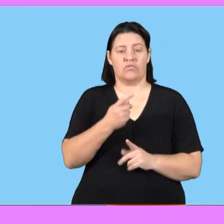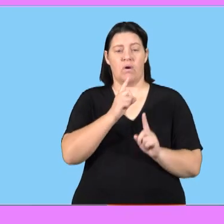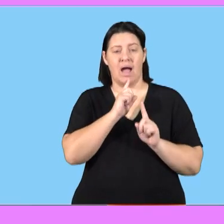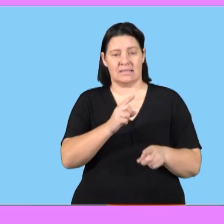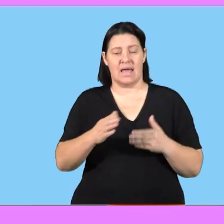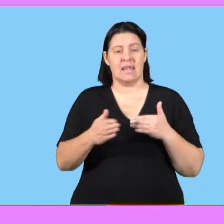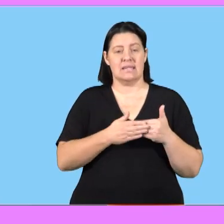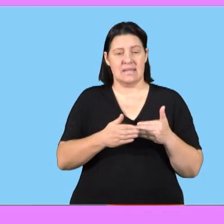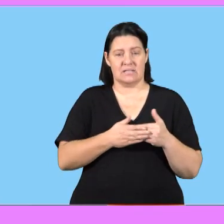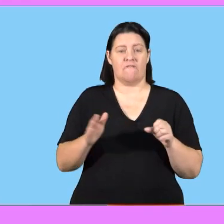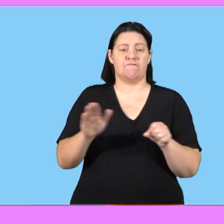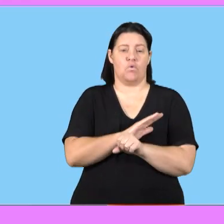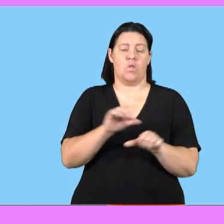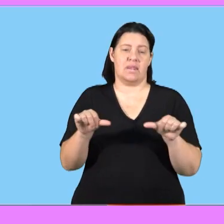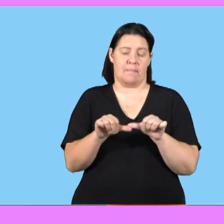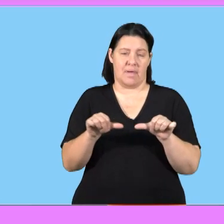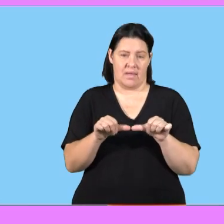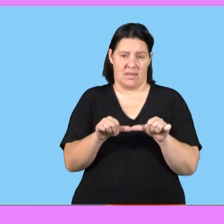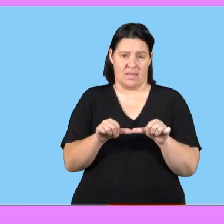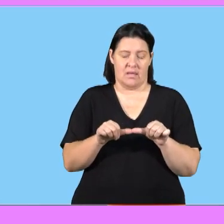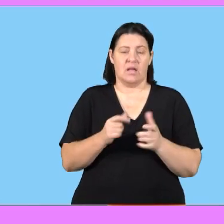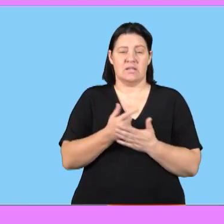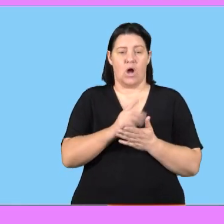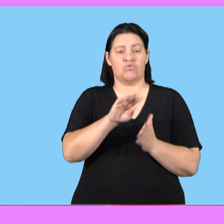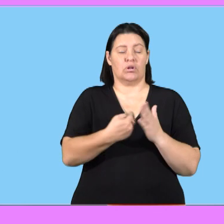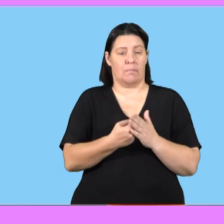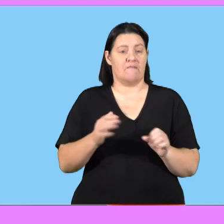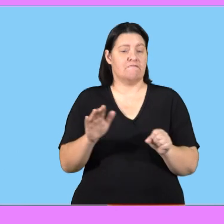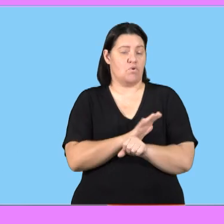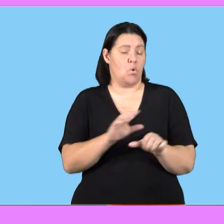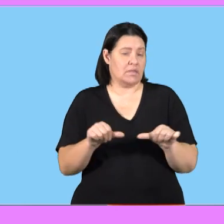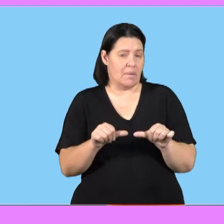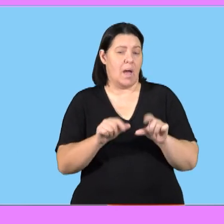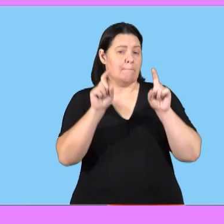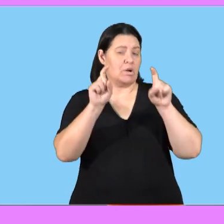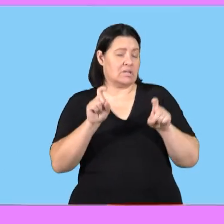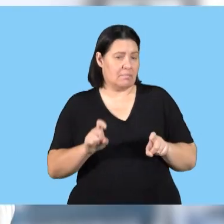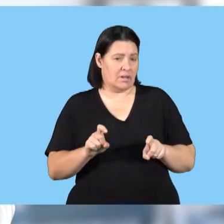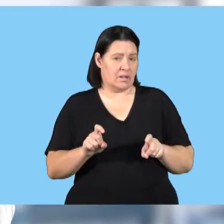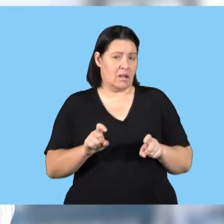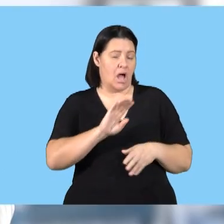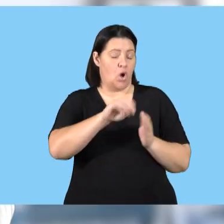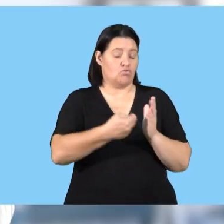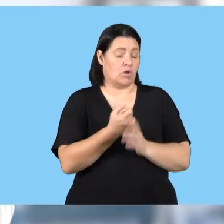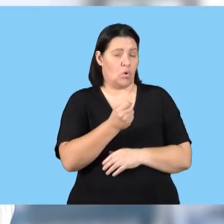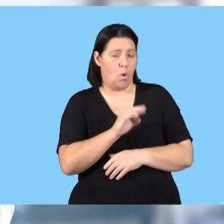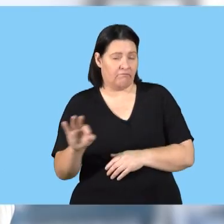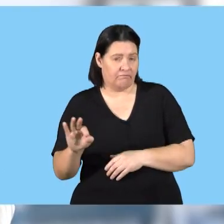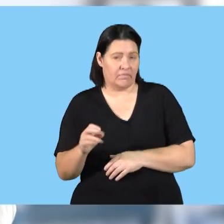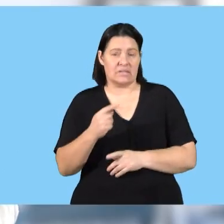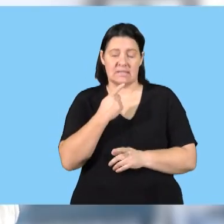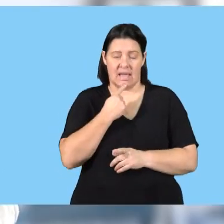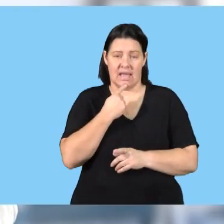to the nearest whole number. Now we need to round off. Remember the principles of rounding. When we round off, we